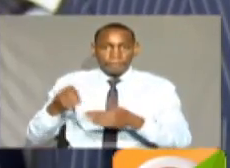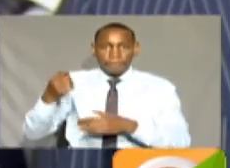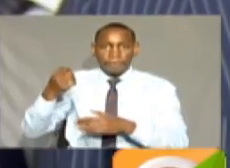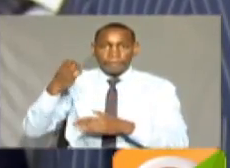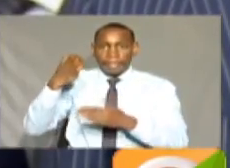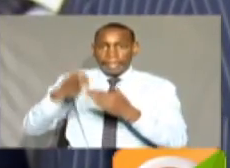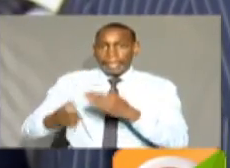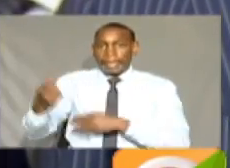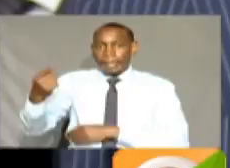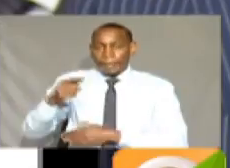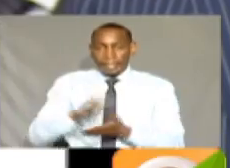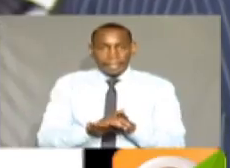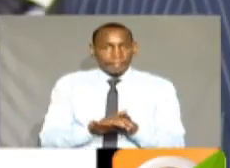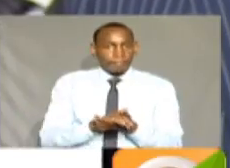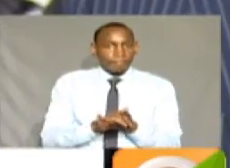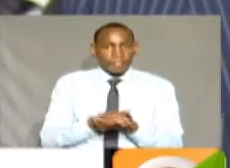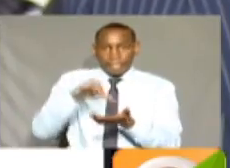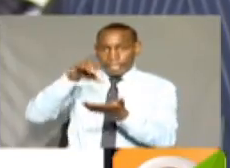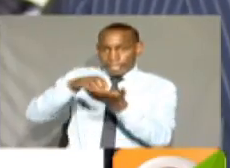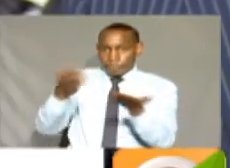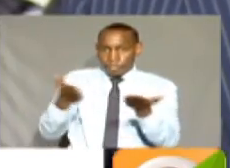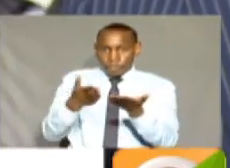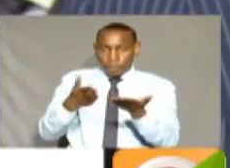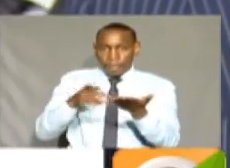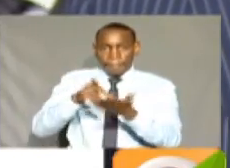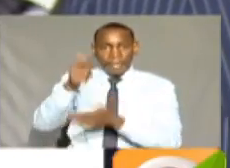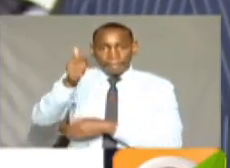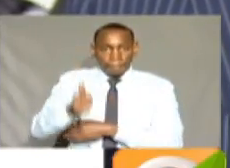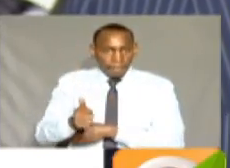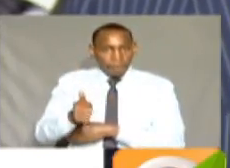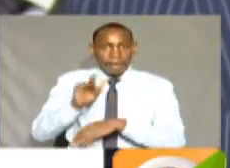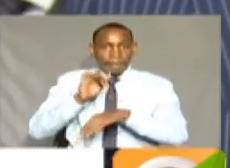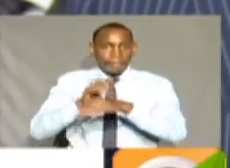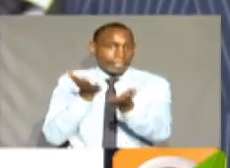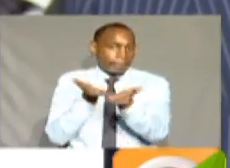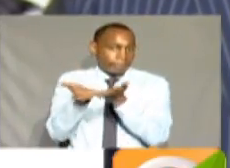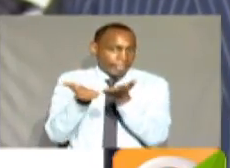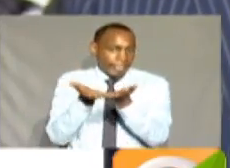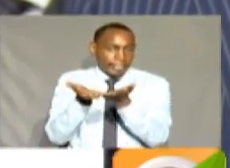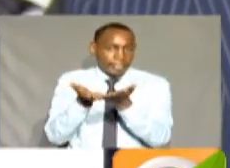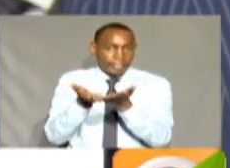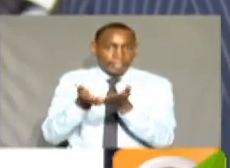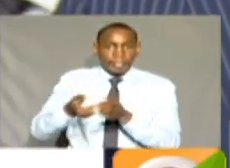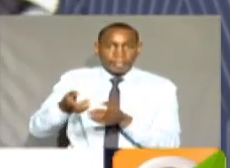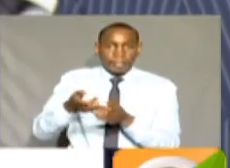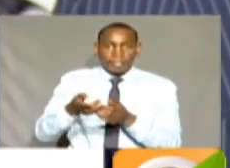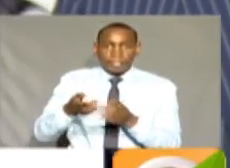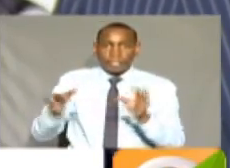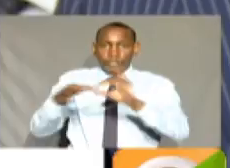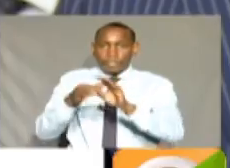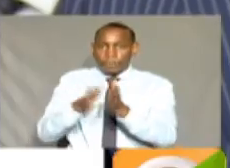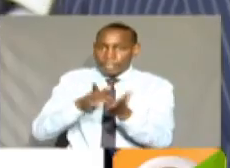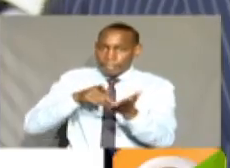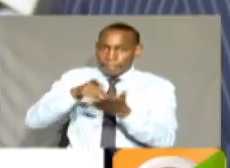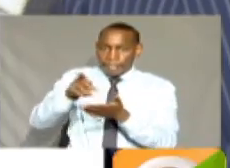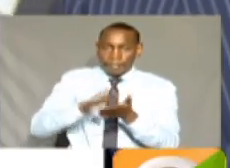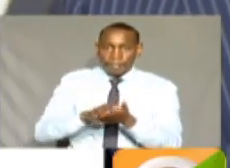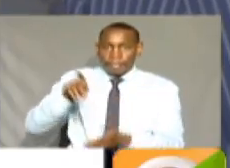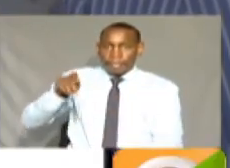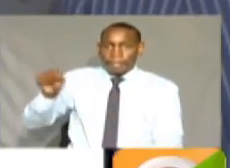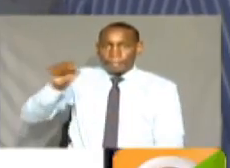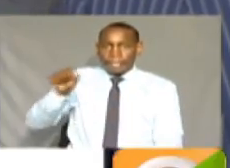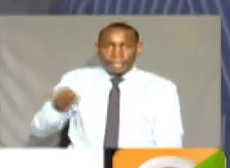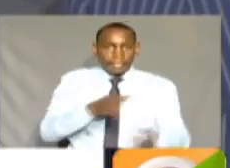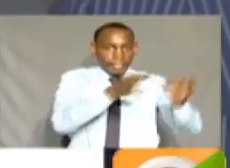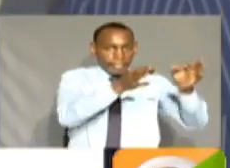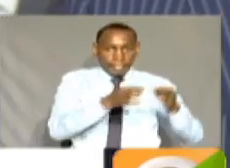month. The areas where pending bills have strangled some businesses, we have been late to pay and so on. PS Muya from the